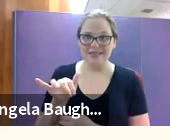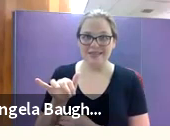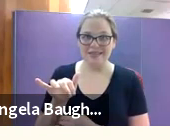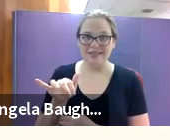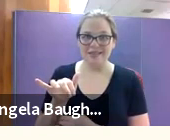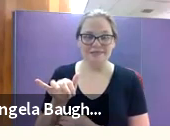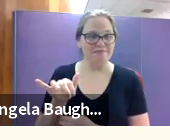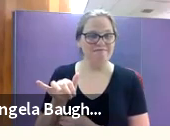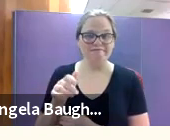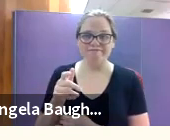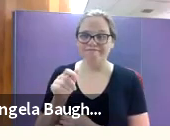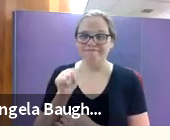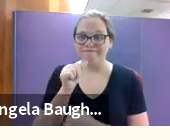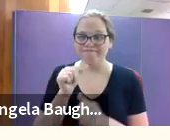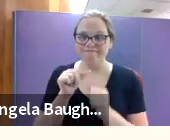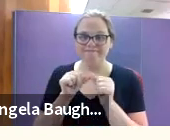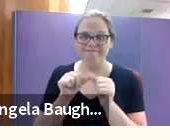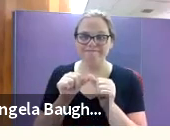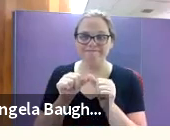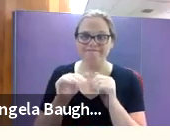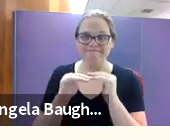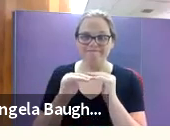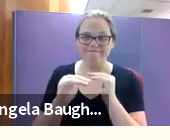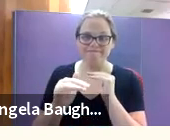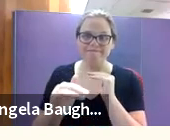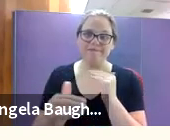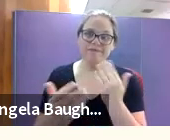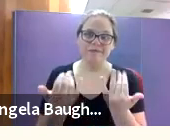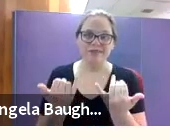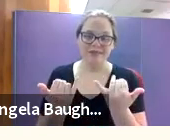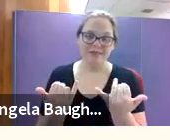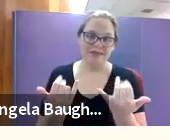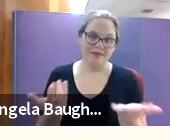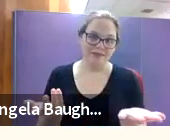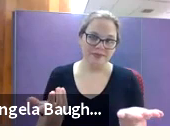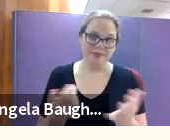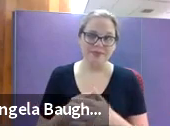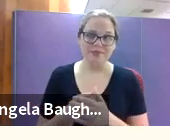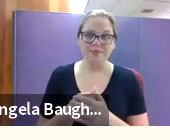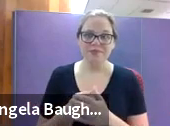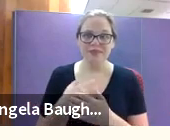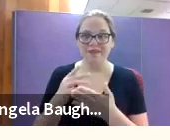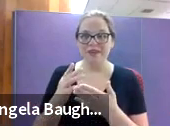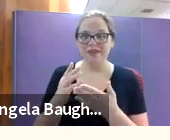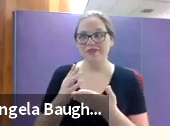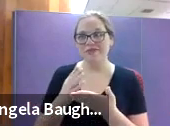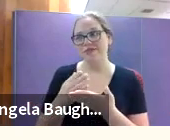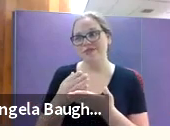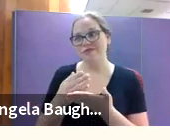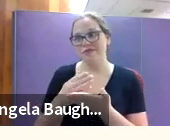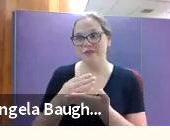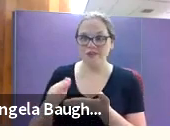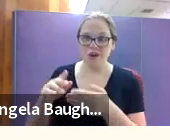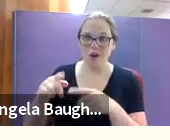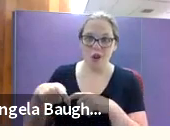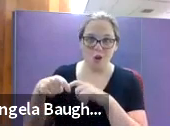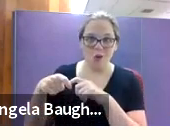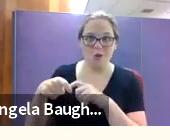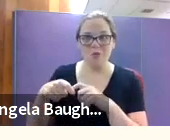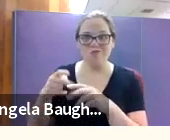is not being sustained right now. And we've either had to furlough employees out